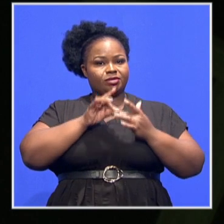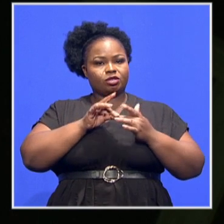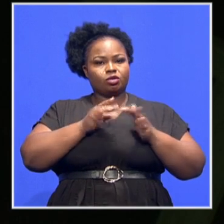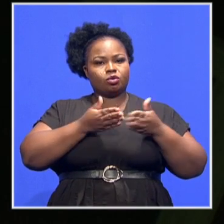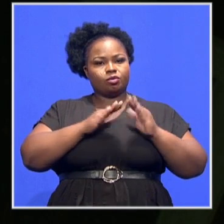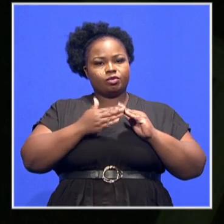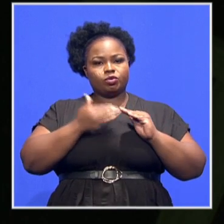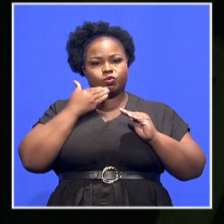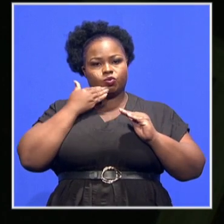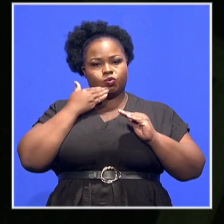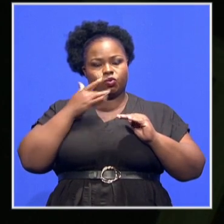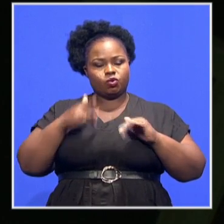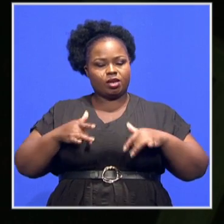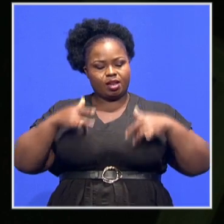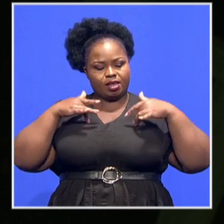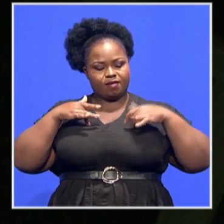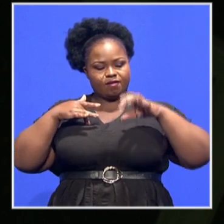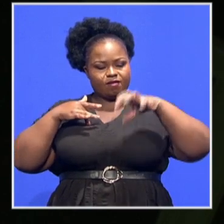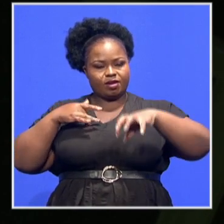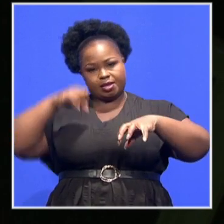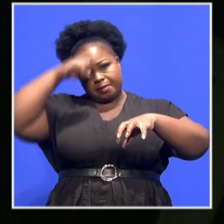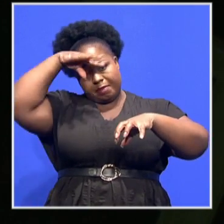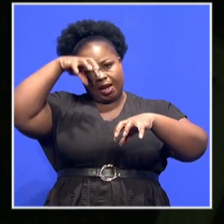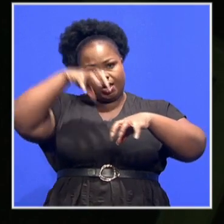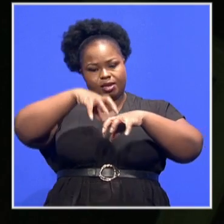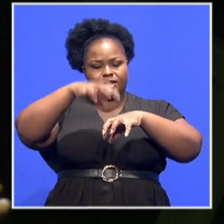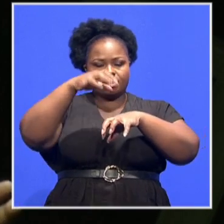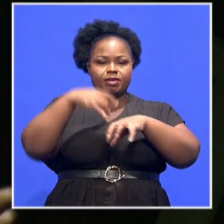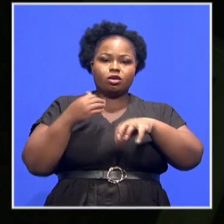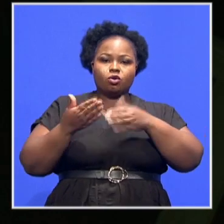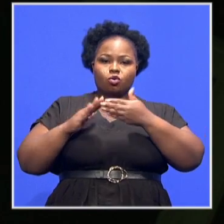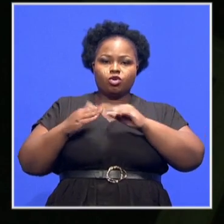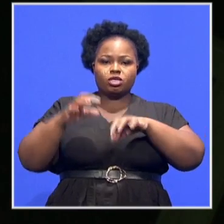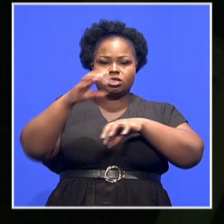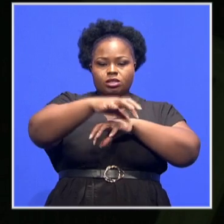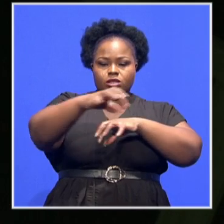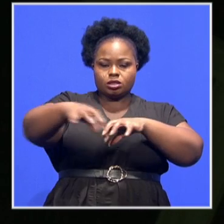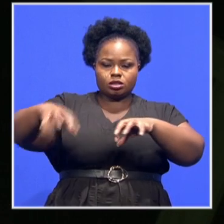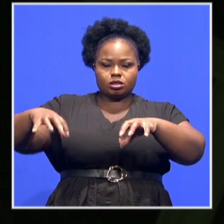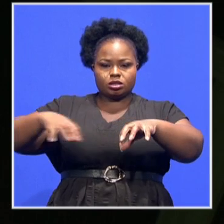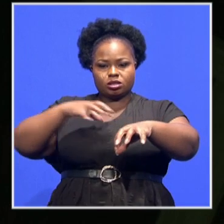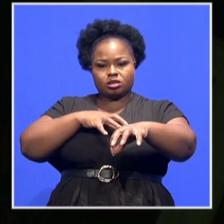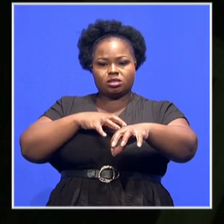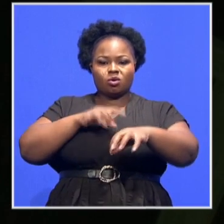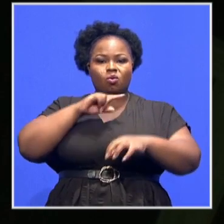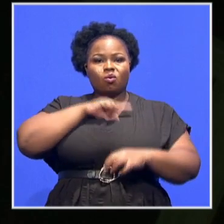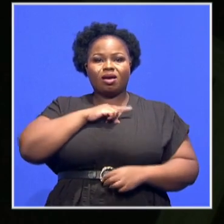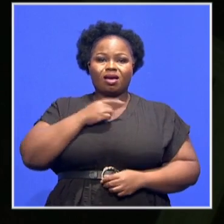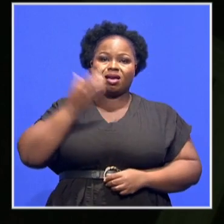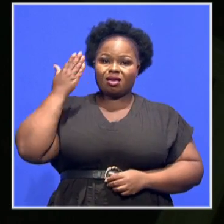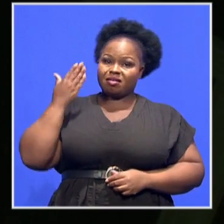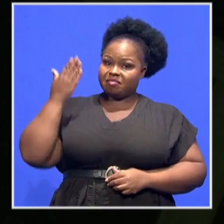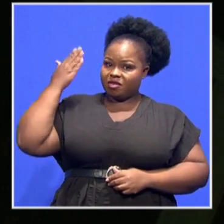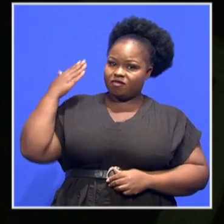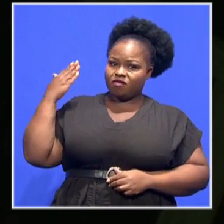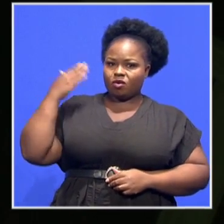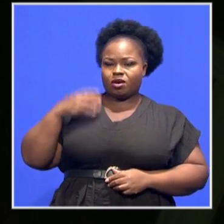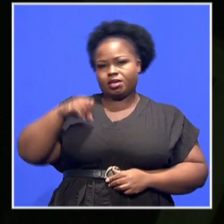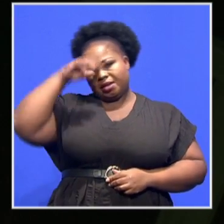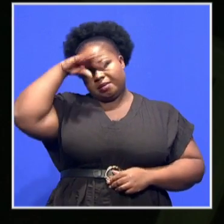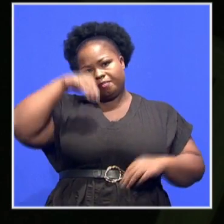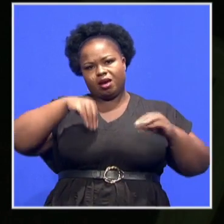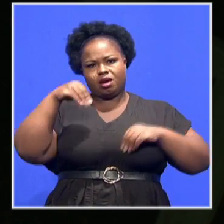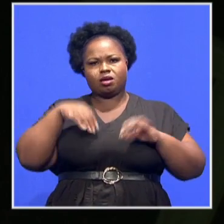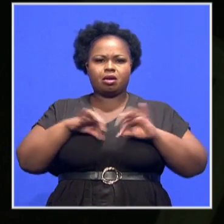around mining operations. Gone are the days where a mining operation or company will just come